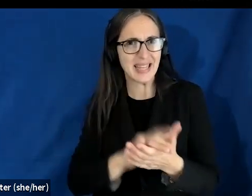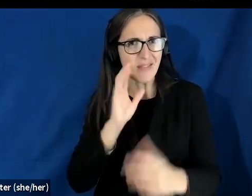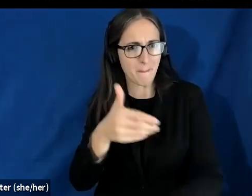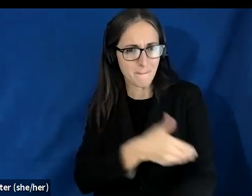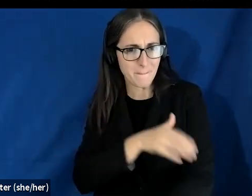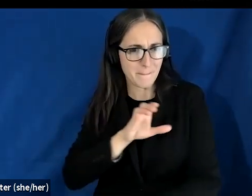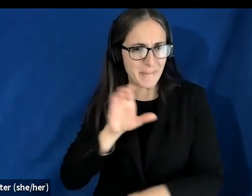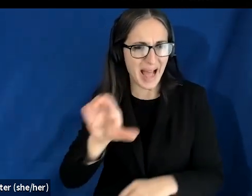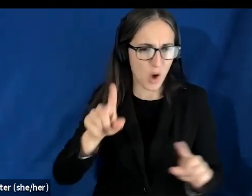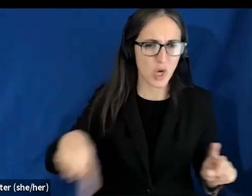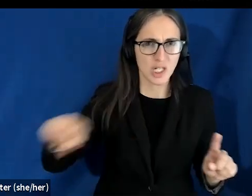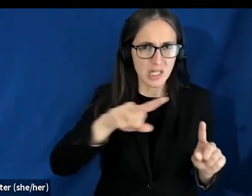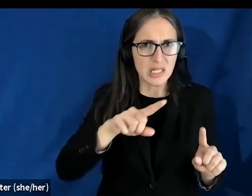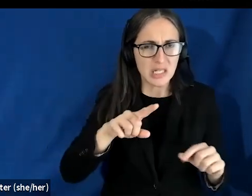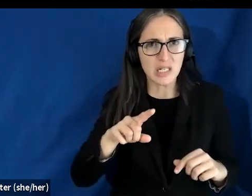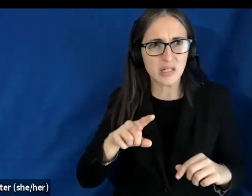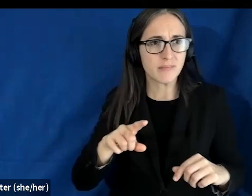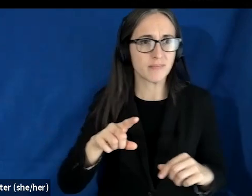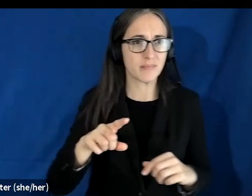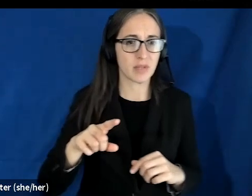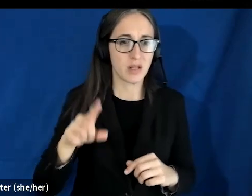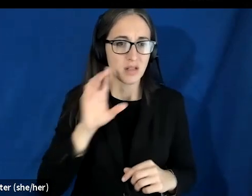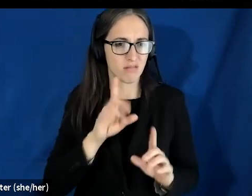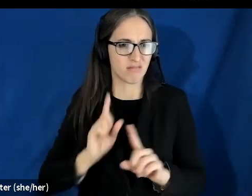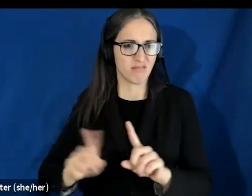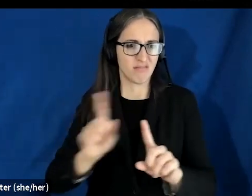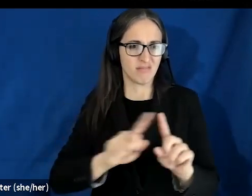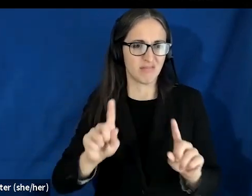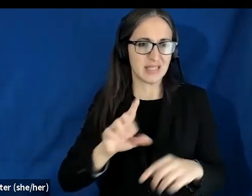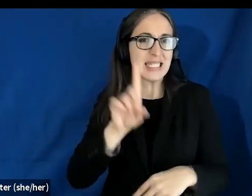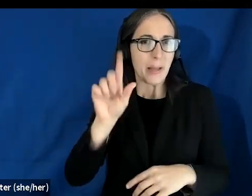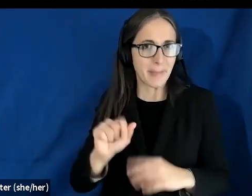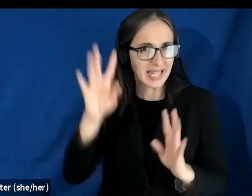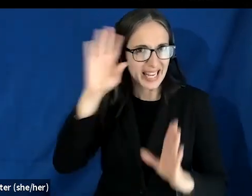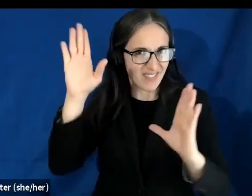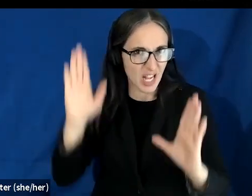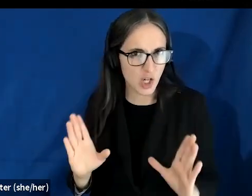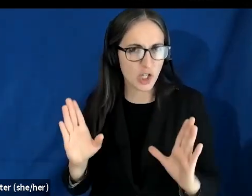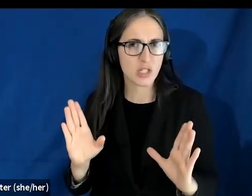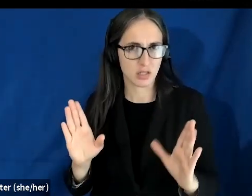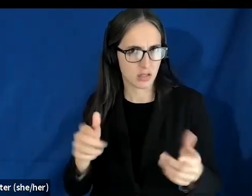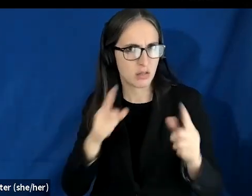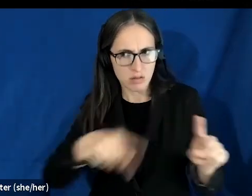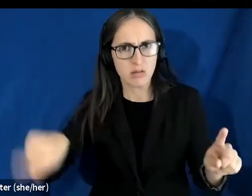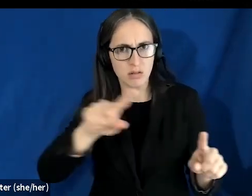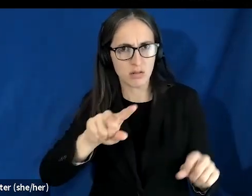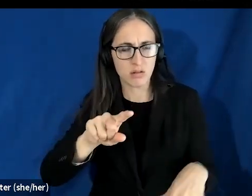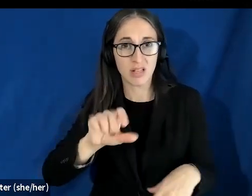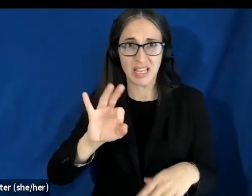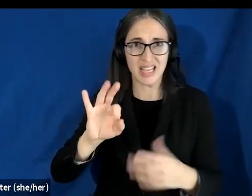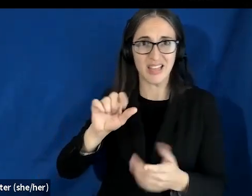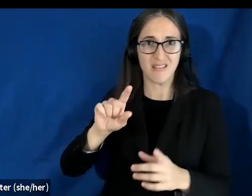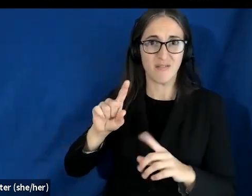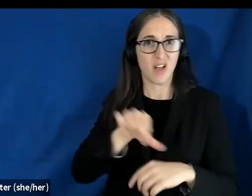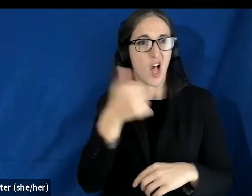of disability lies in disabled innovators. So if you don't remember anything else, know that it is time for us to empower